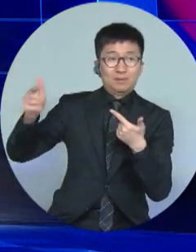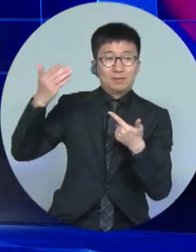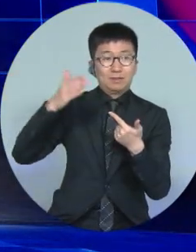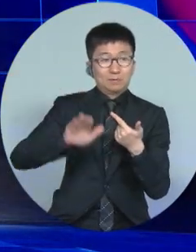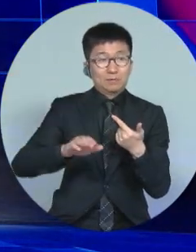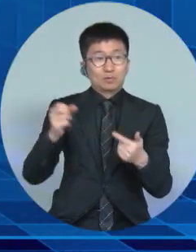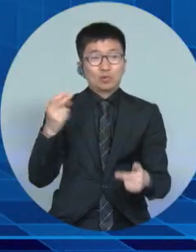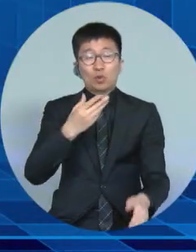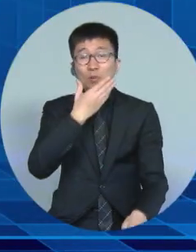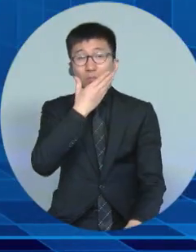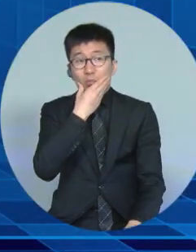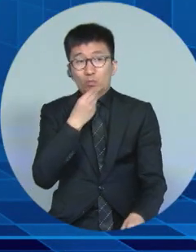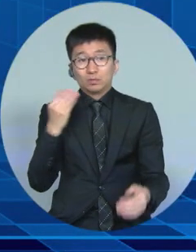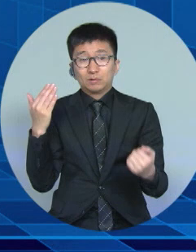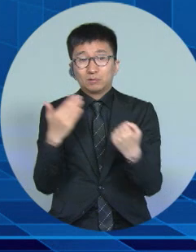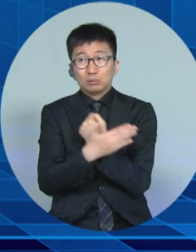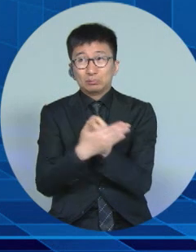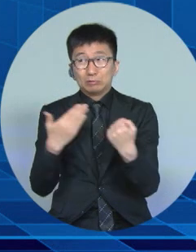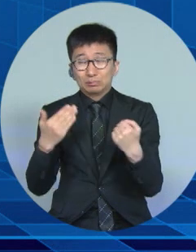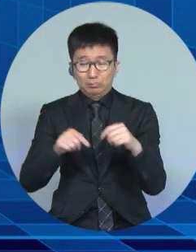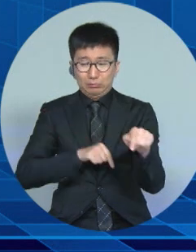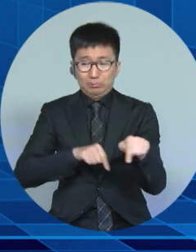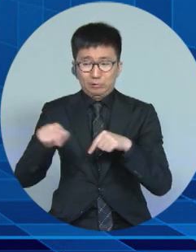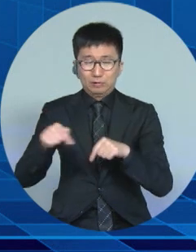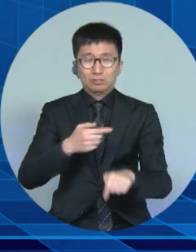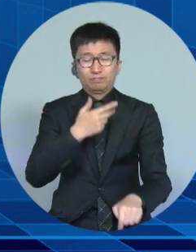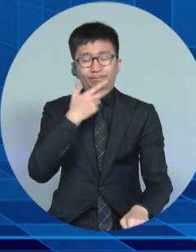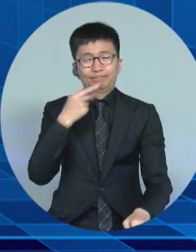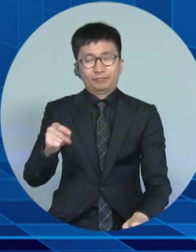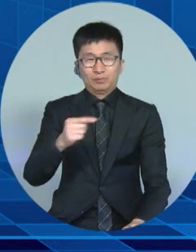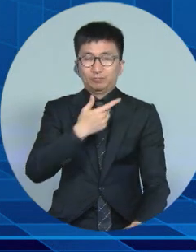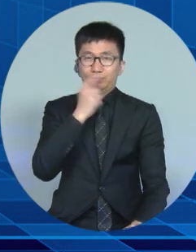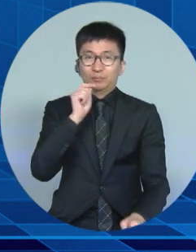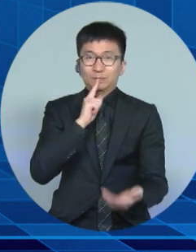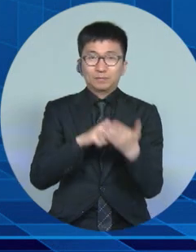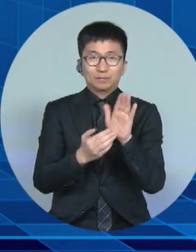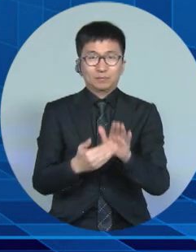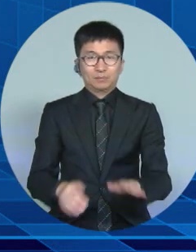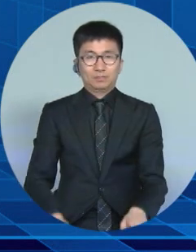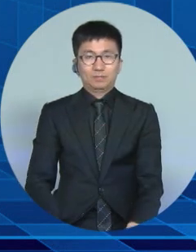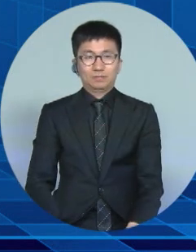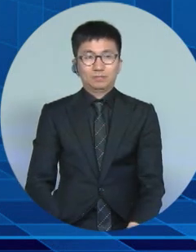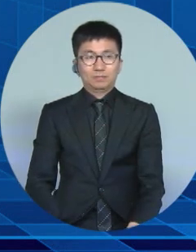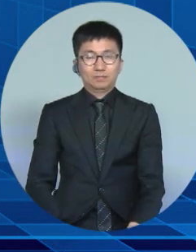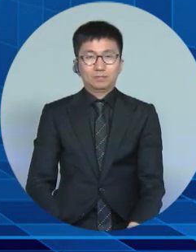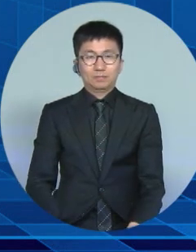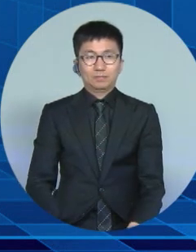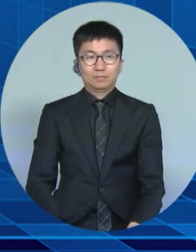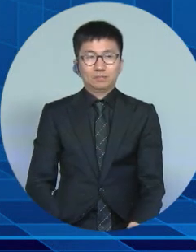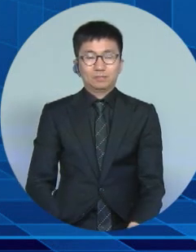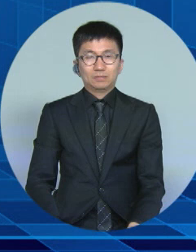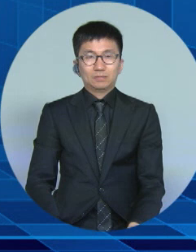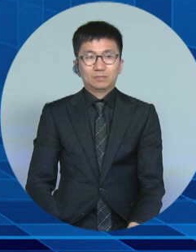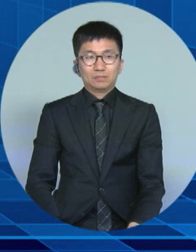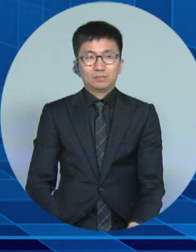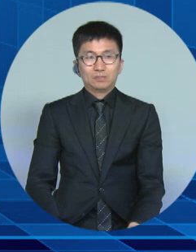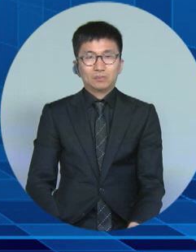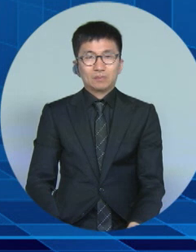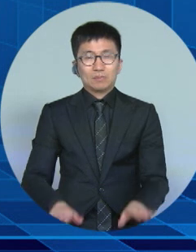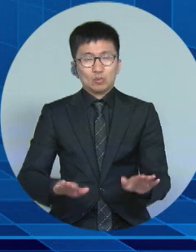jobs and trade unions and so on. And you can define the precariat in